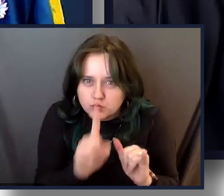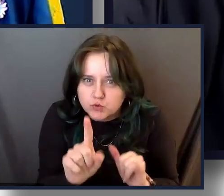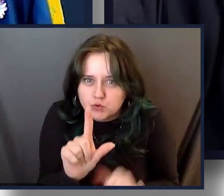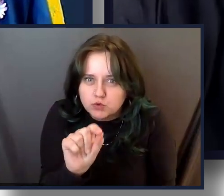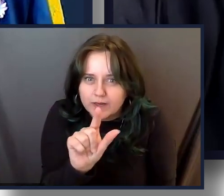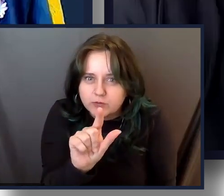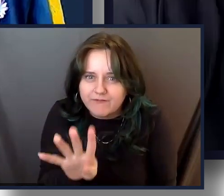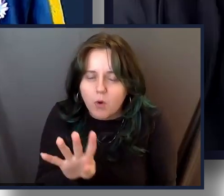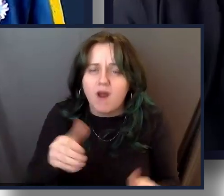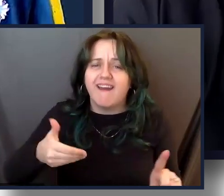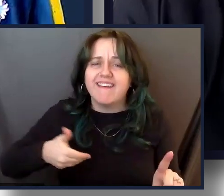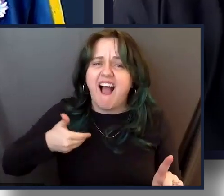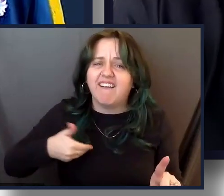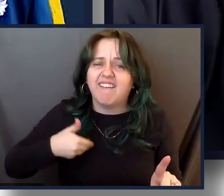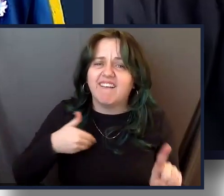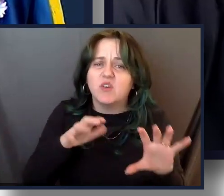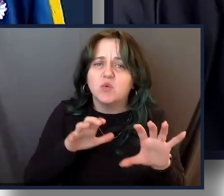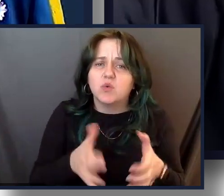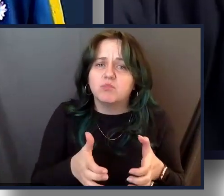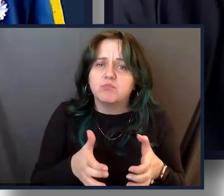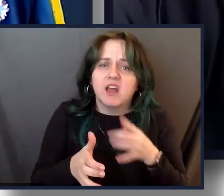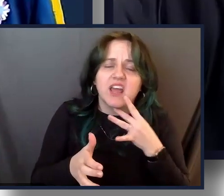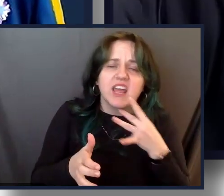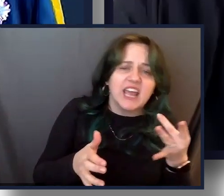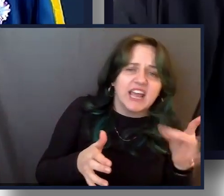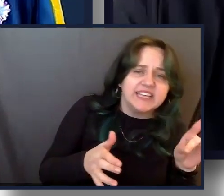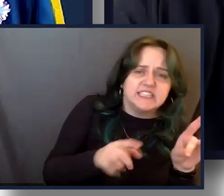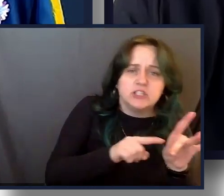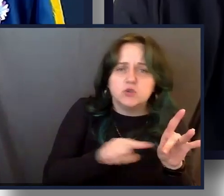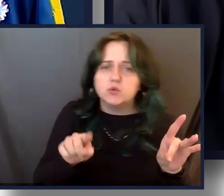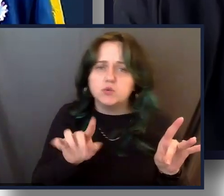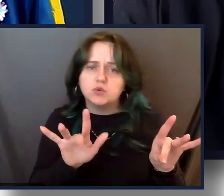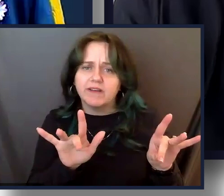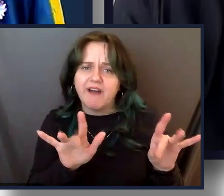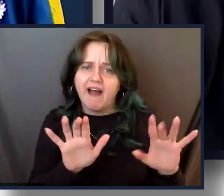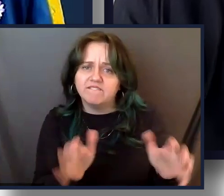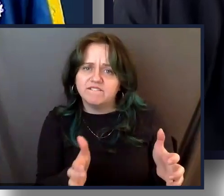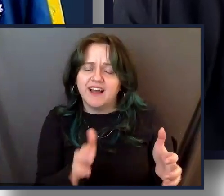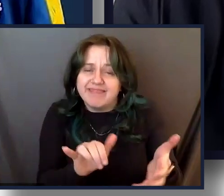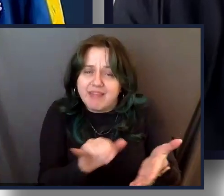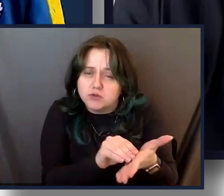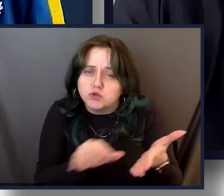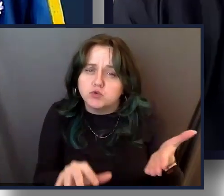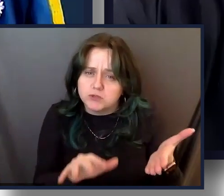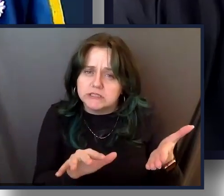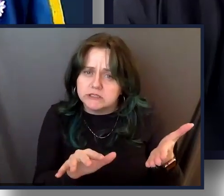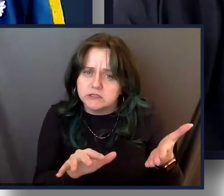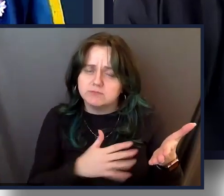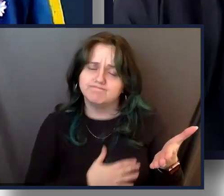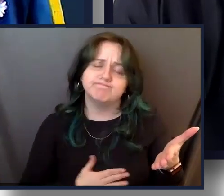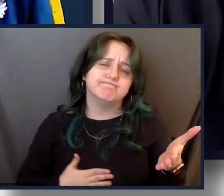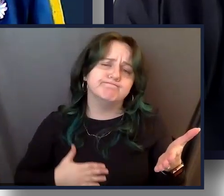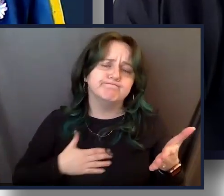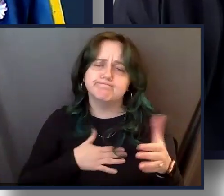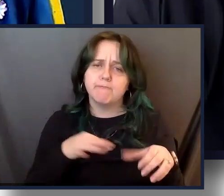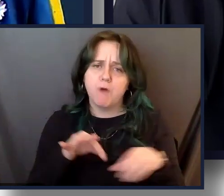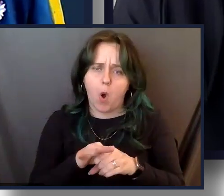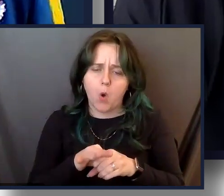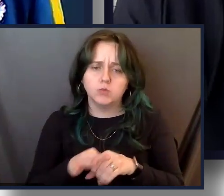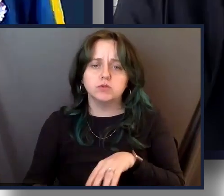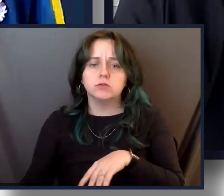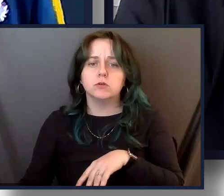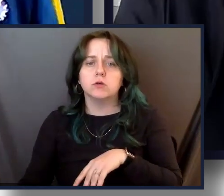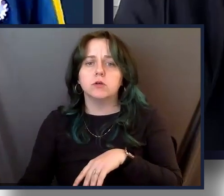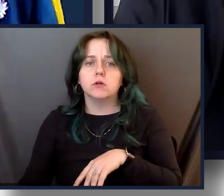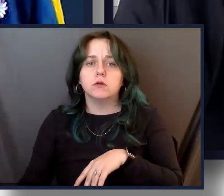young people 18 to 25. So that's our student base. And again, if you start voting